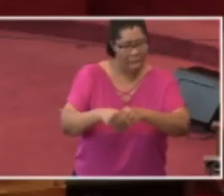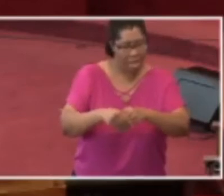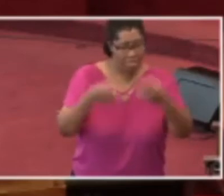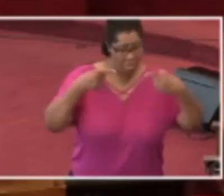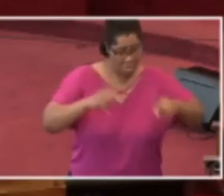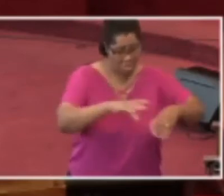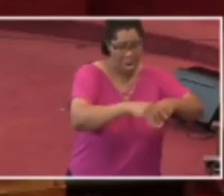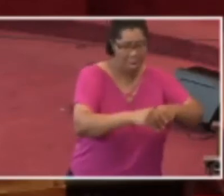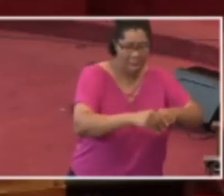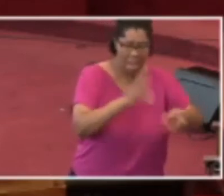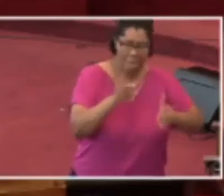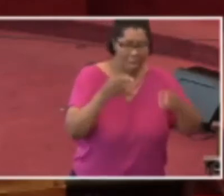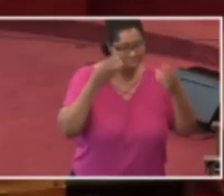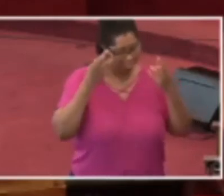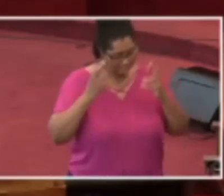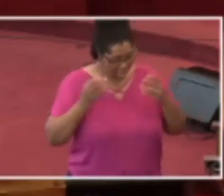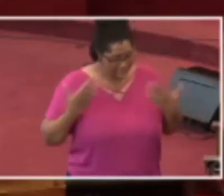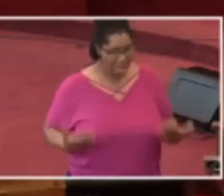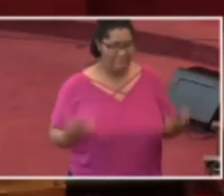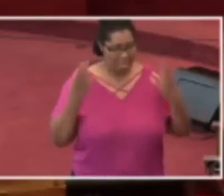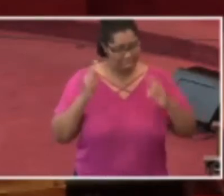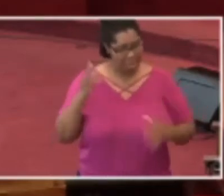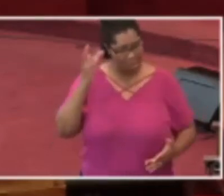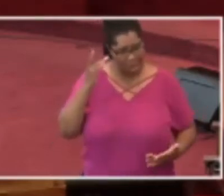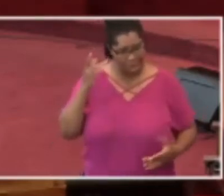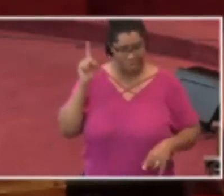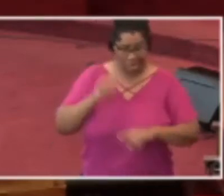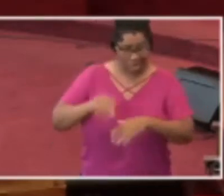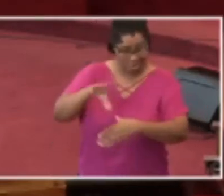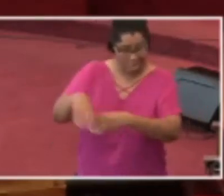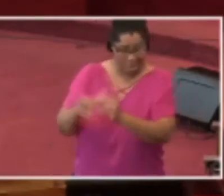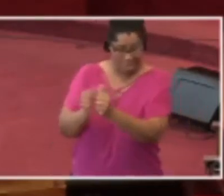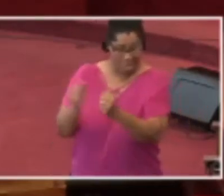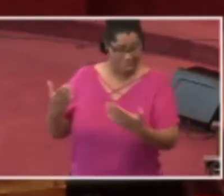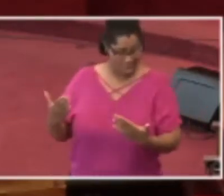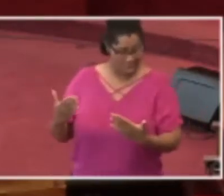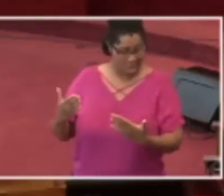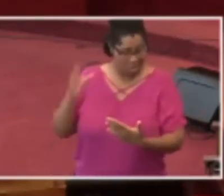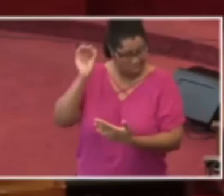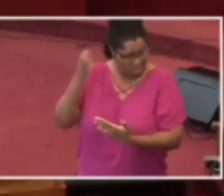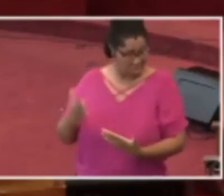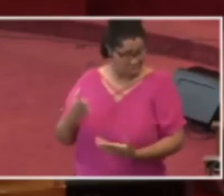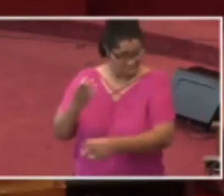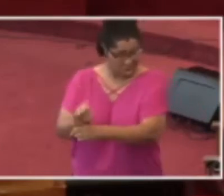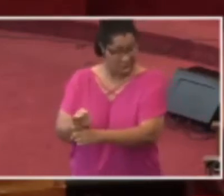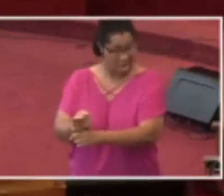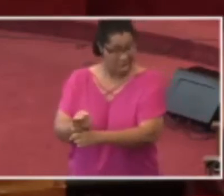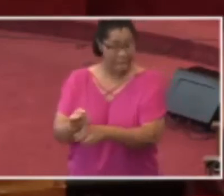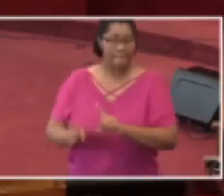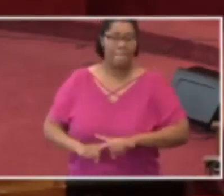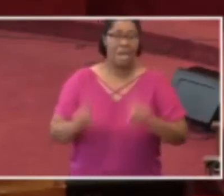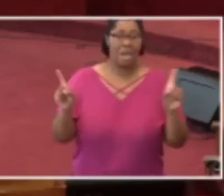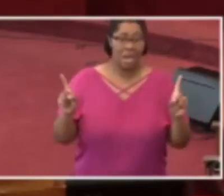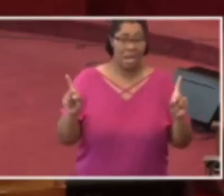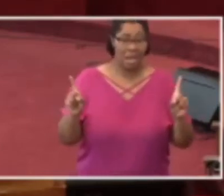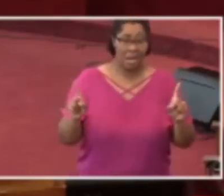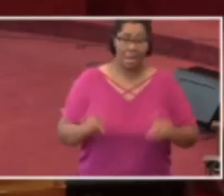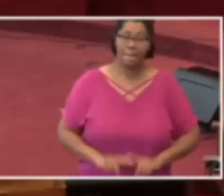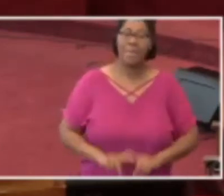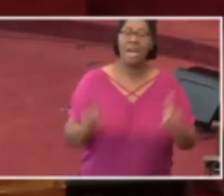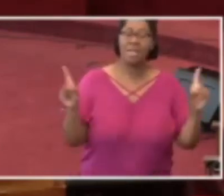almost reverent, so to speak. Why? Because you can't have the ceremony without the officiant, right? But, let the church say